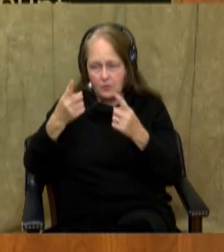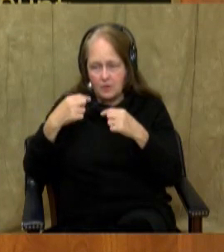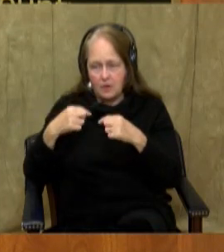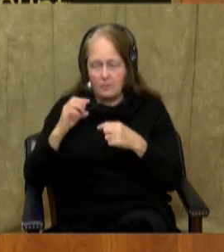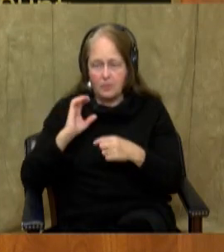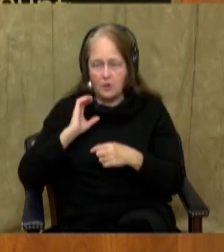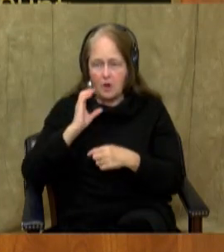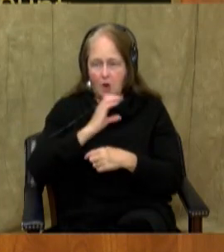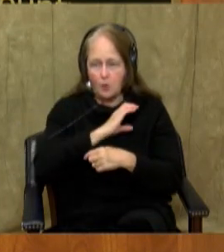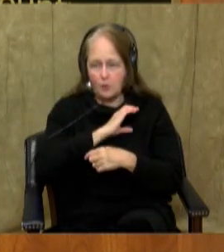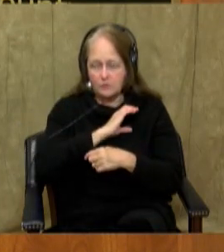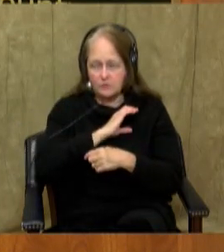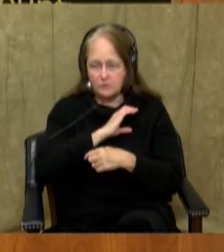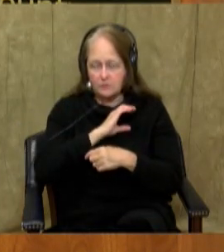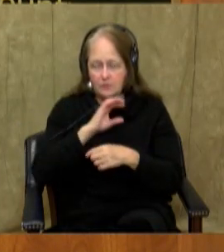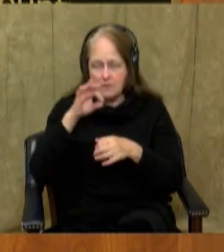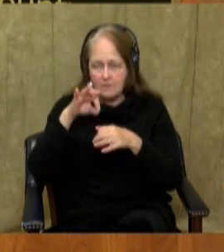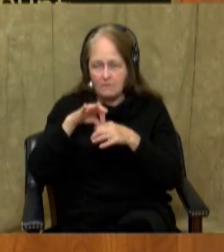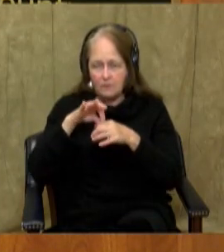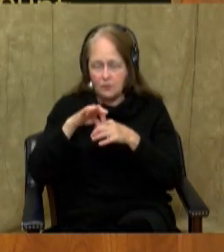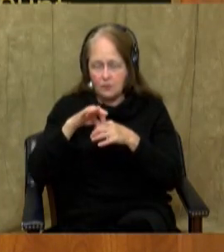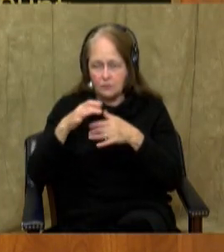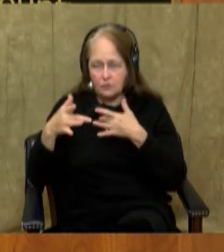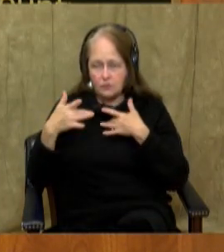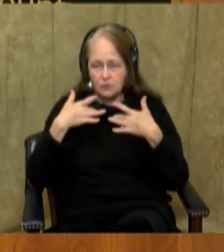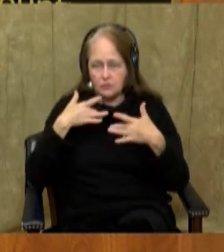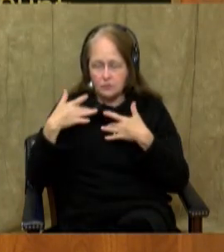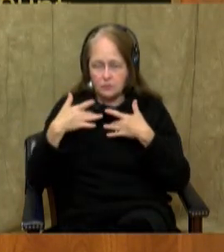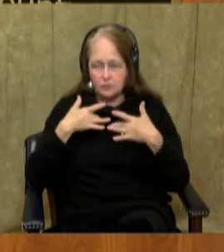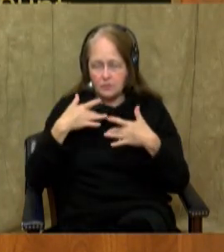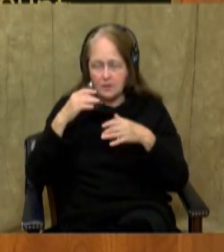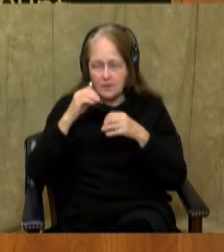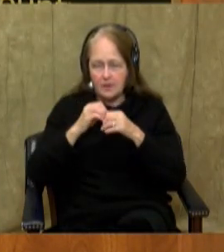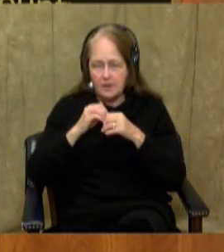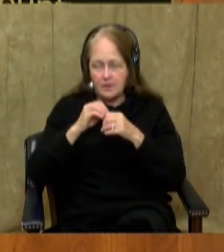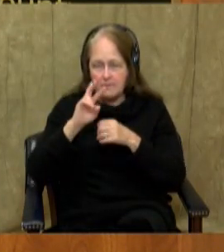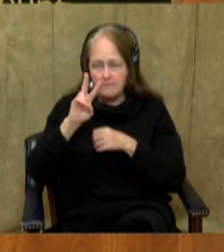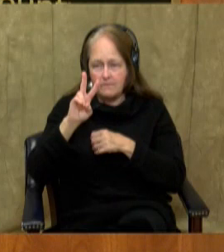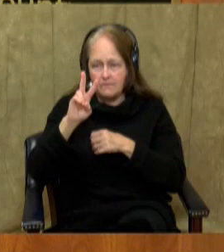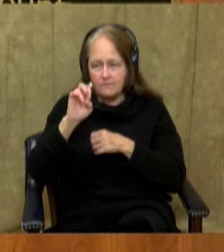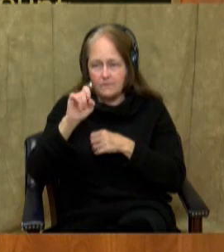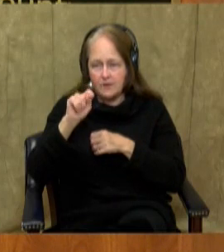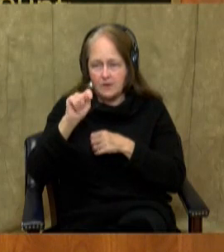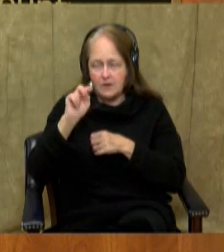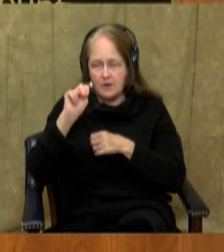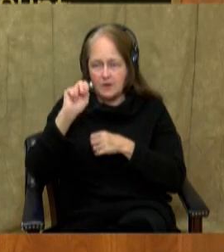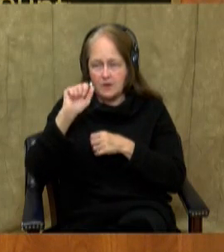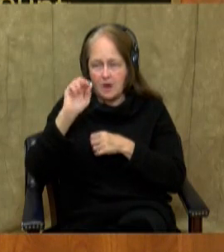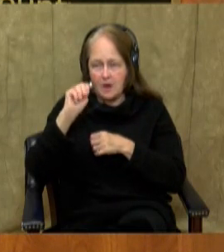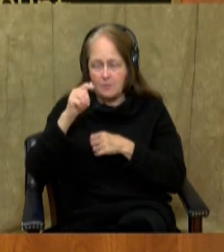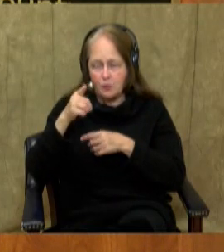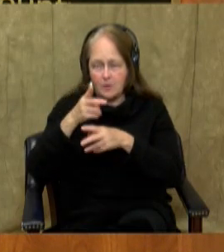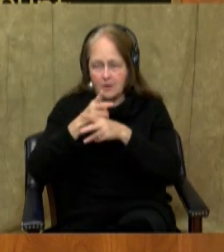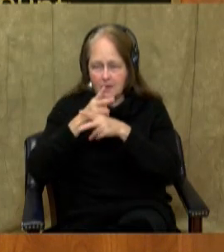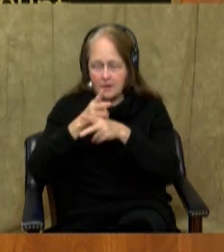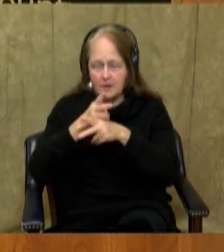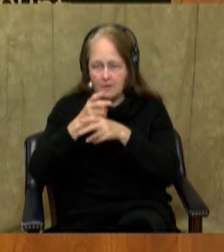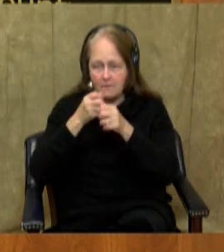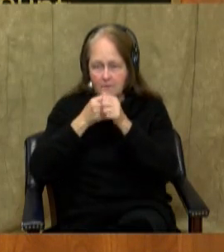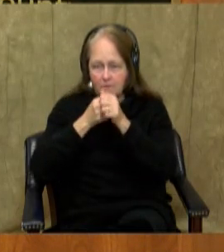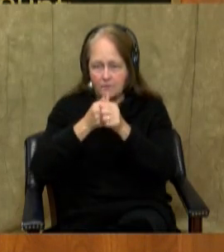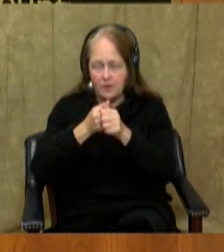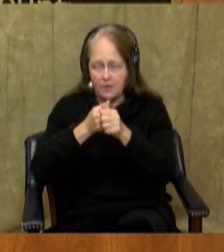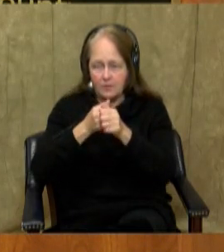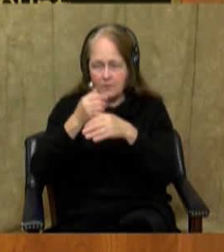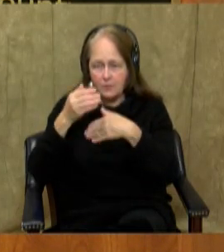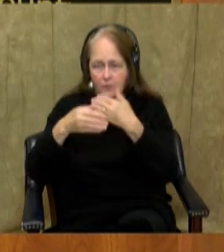Congress. You know voters are concerned about events in Vietnam, and you are carefully following the